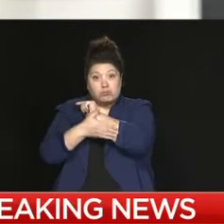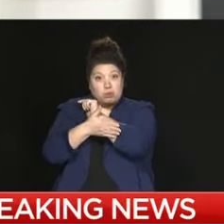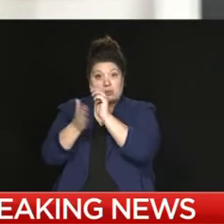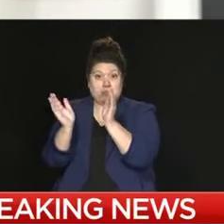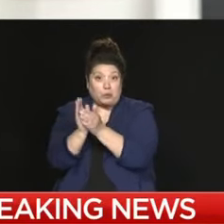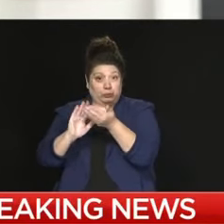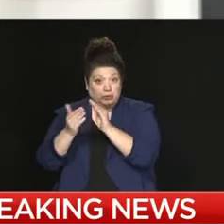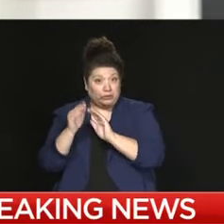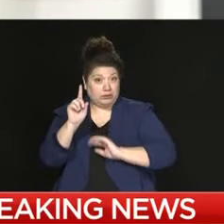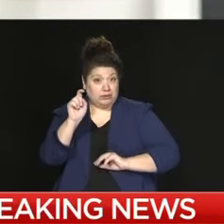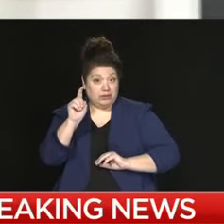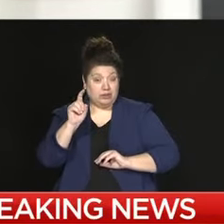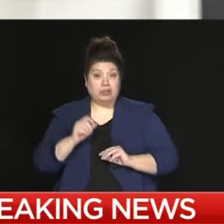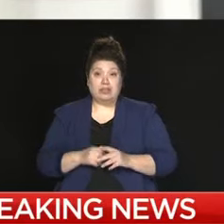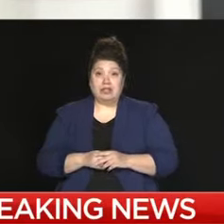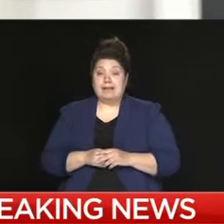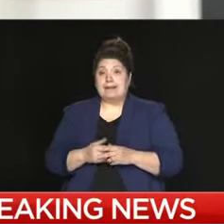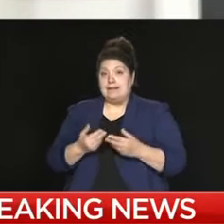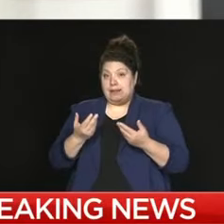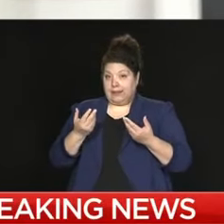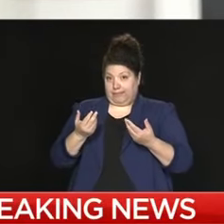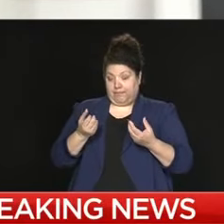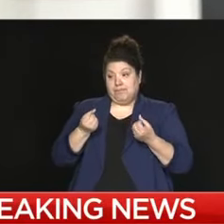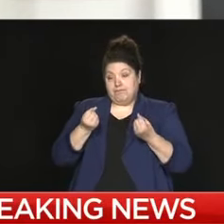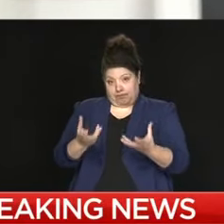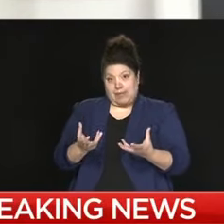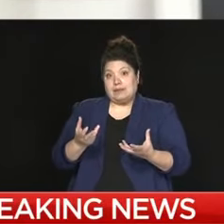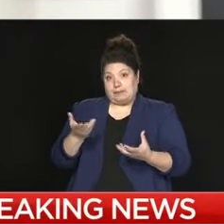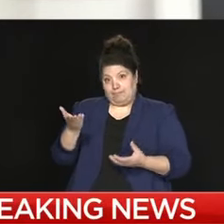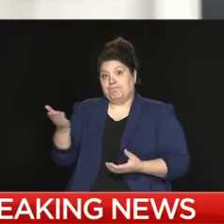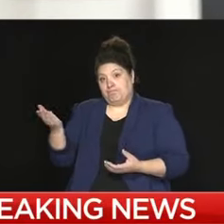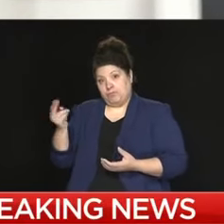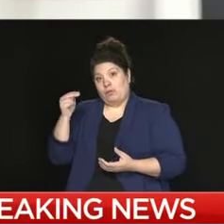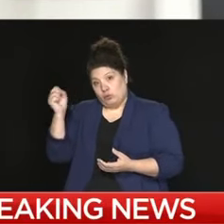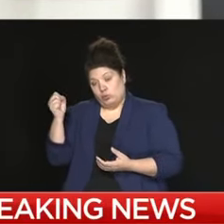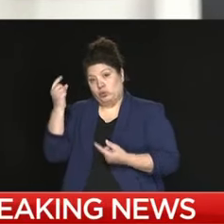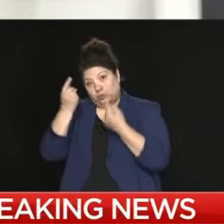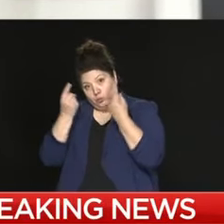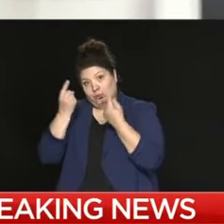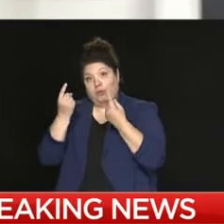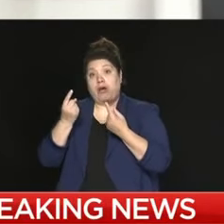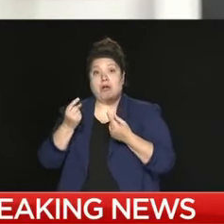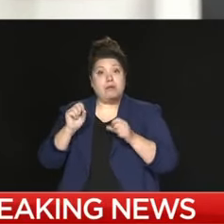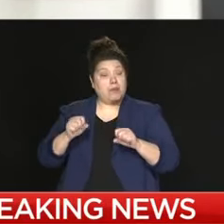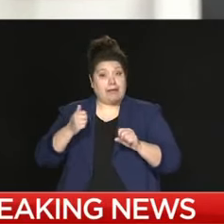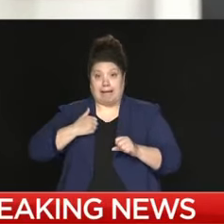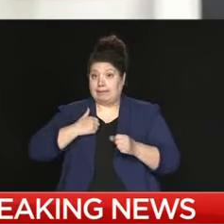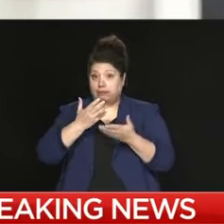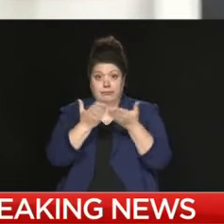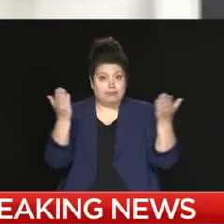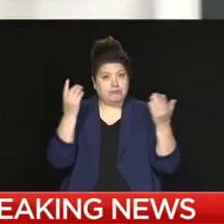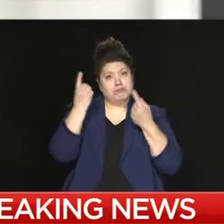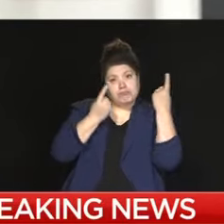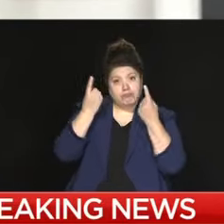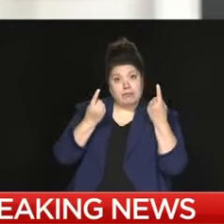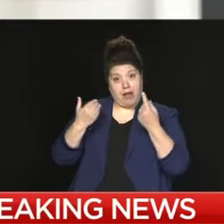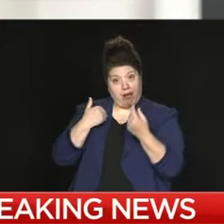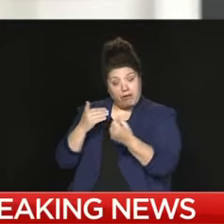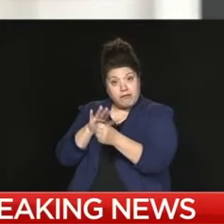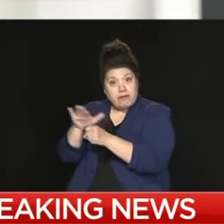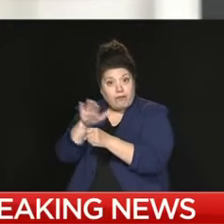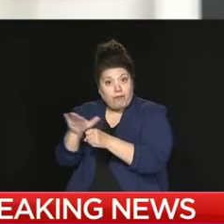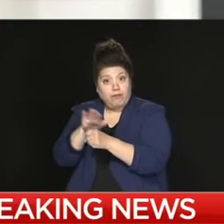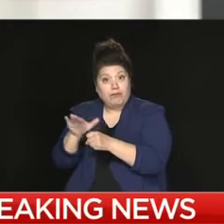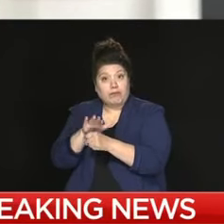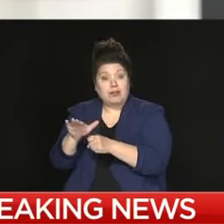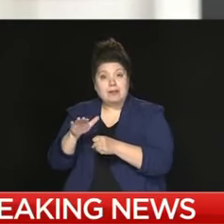questions that people are going to be asking right now in Nova Scotia, but indeed all across the country. And they are questions that we don't